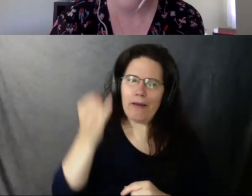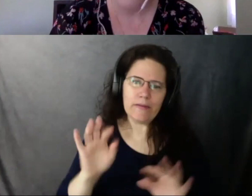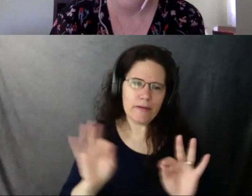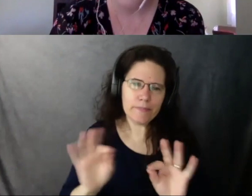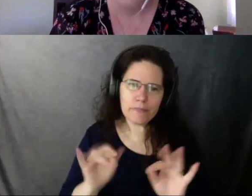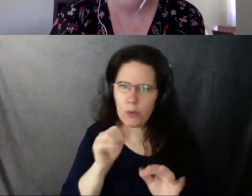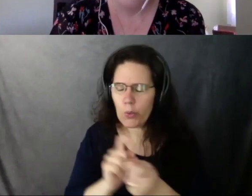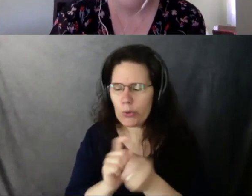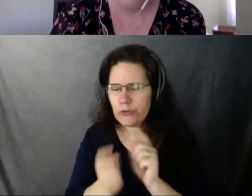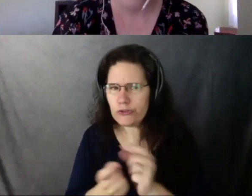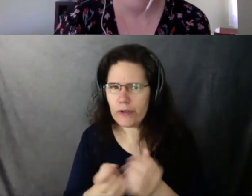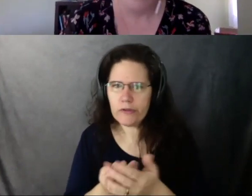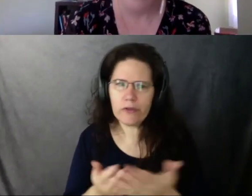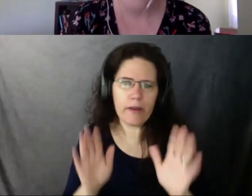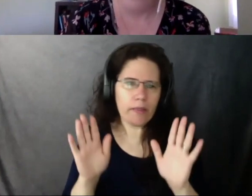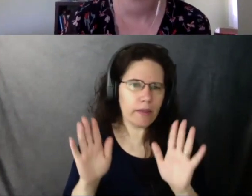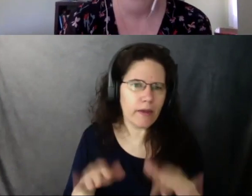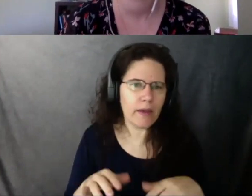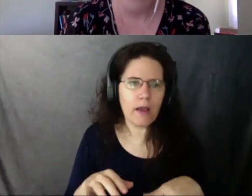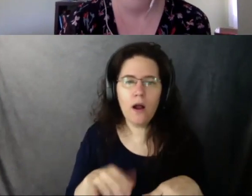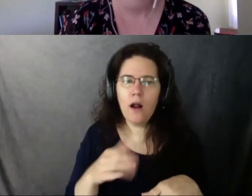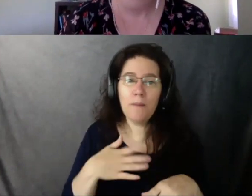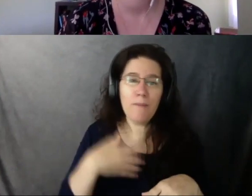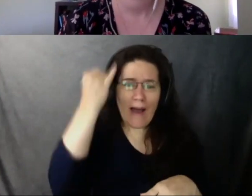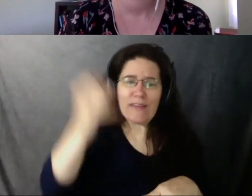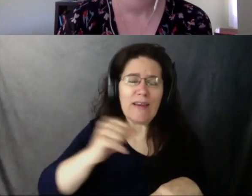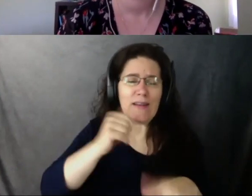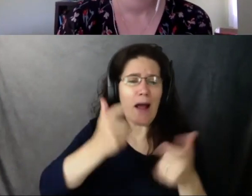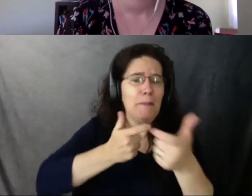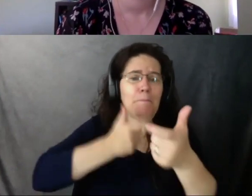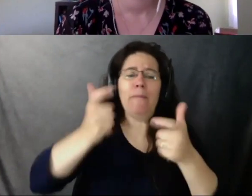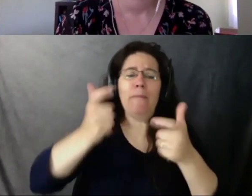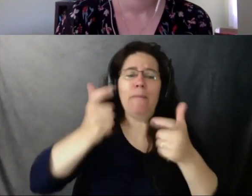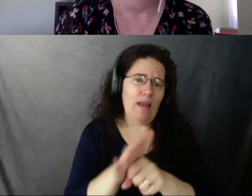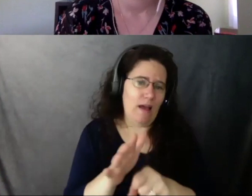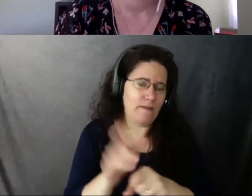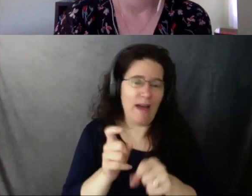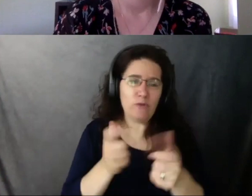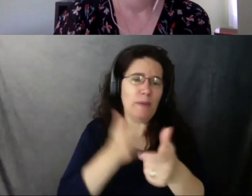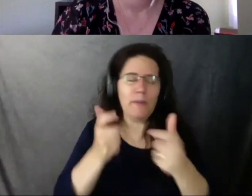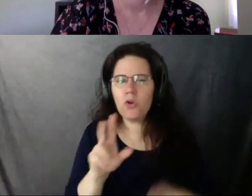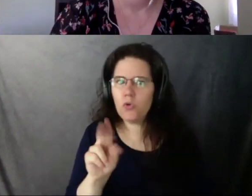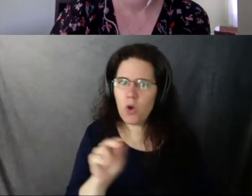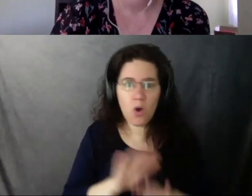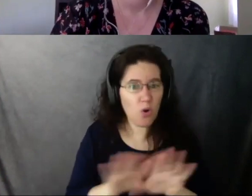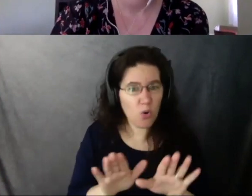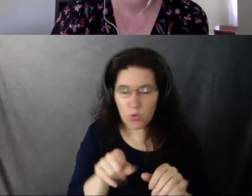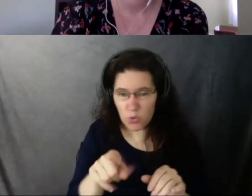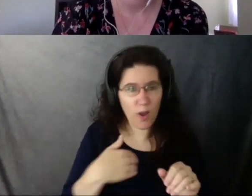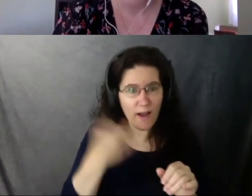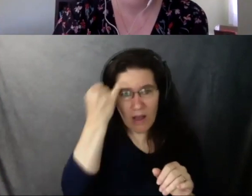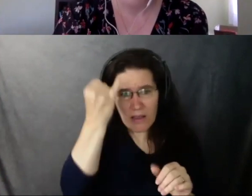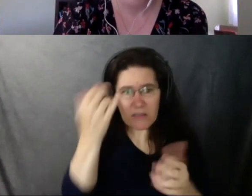idea has to be, it has to be really big, it has to do lots of things. Don't do that. If your idea is going to